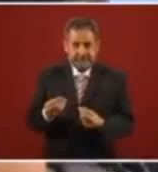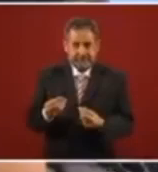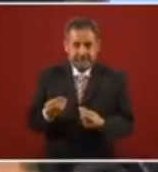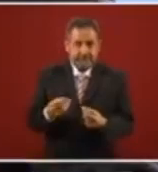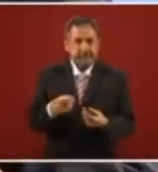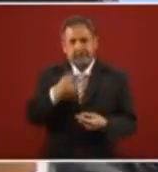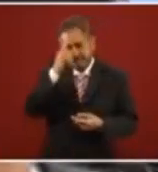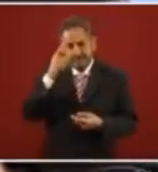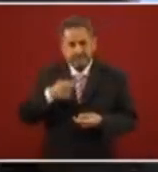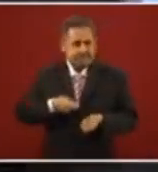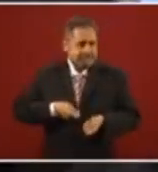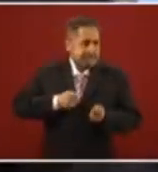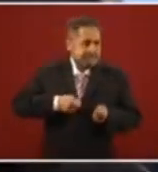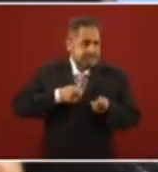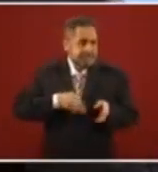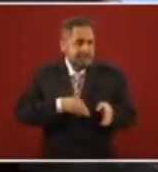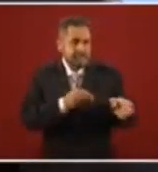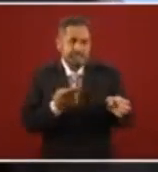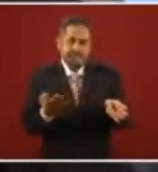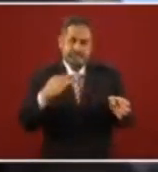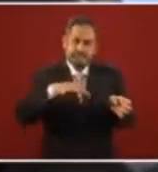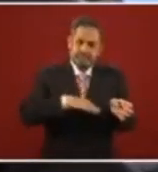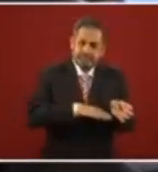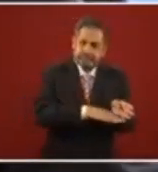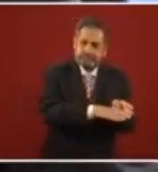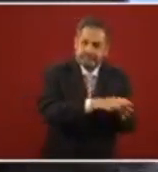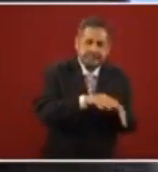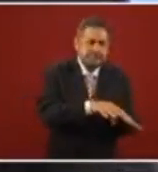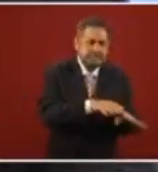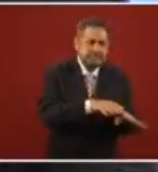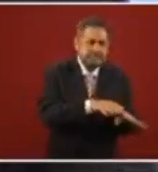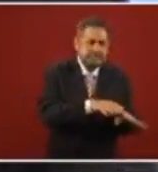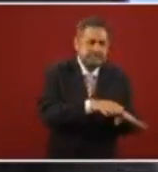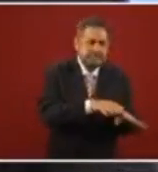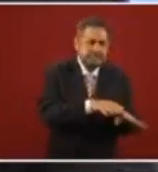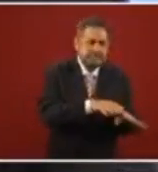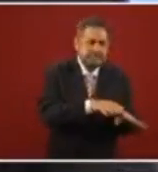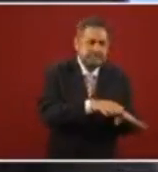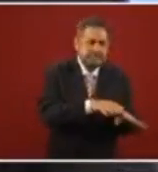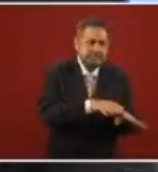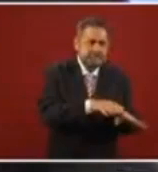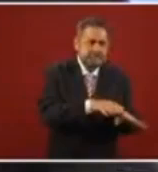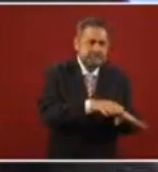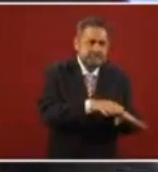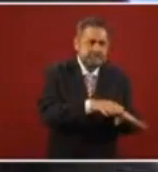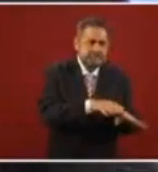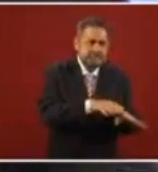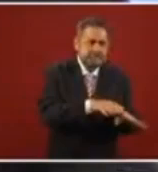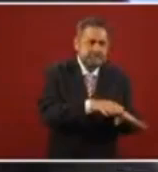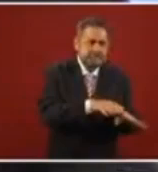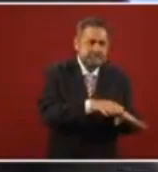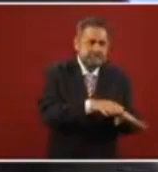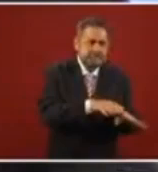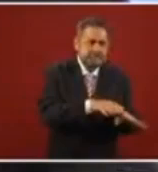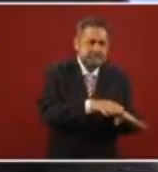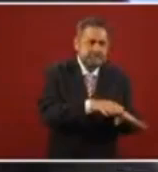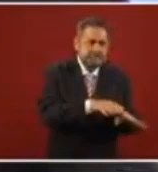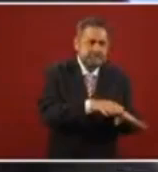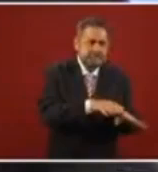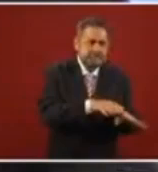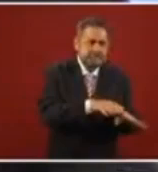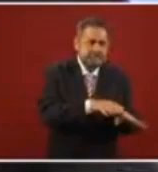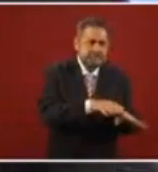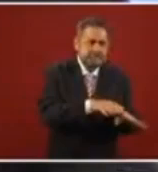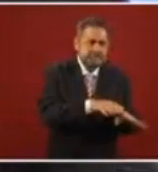gas... ...and maybe... could... ...get some kind of... ...suction